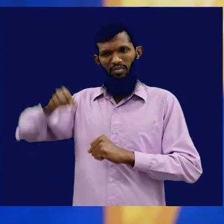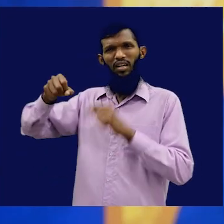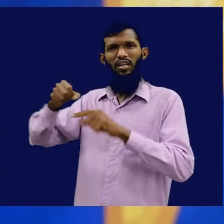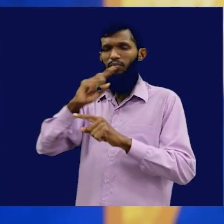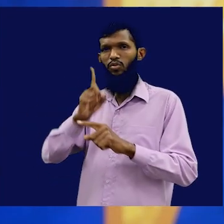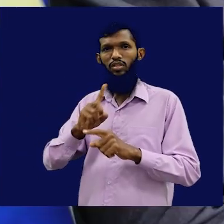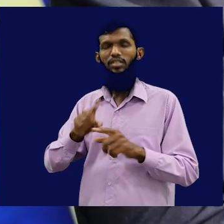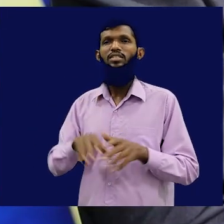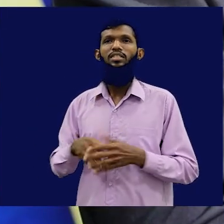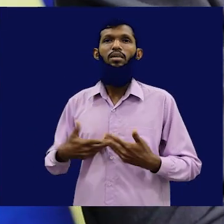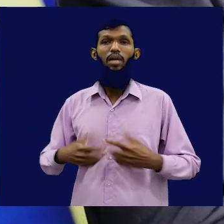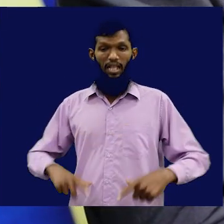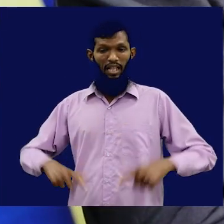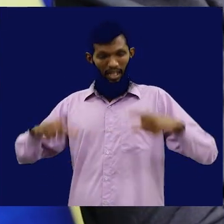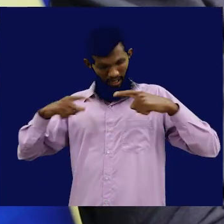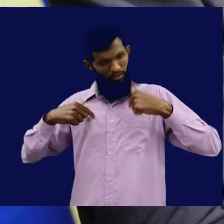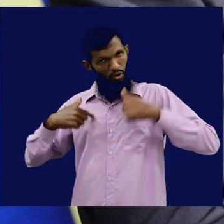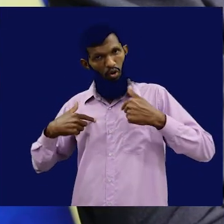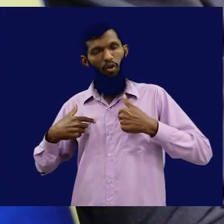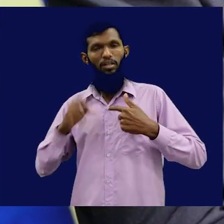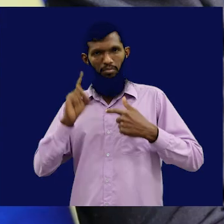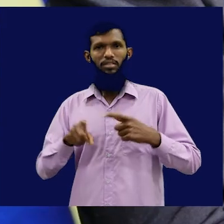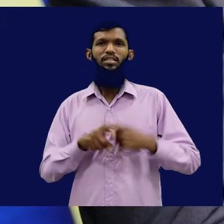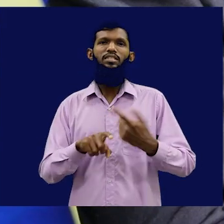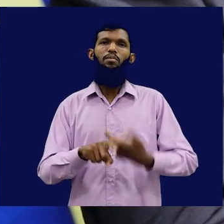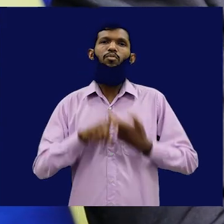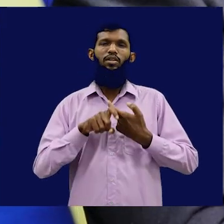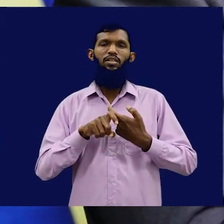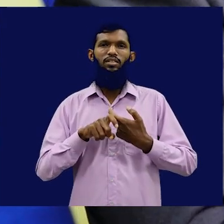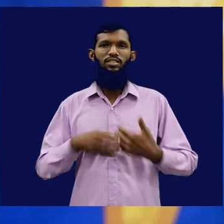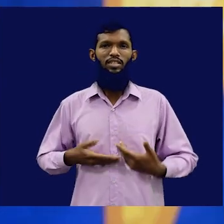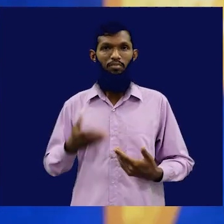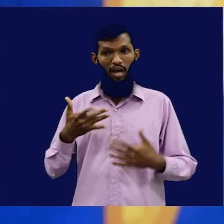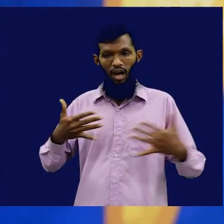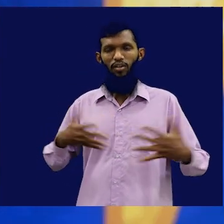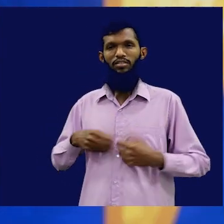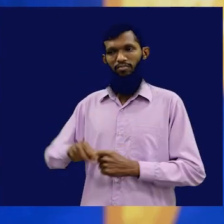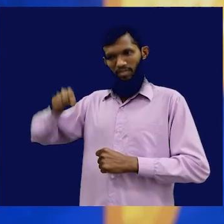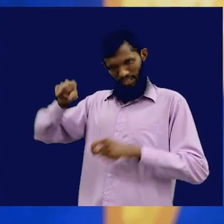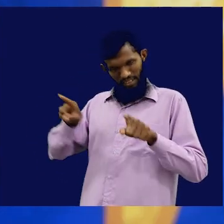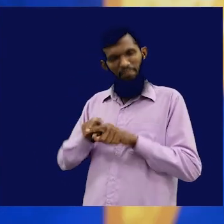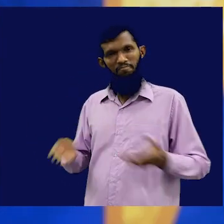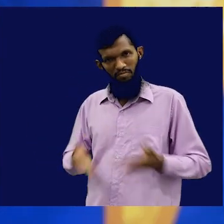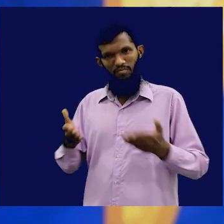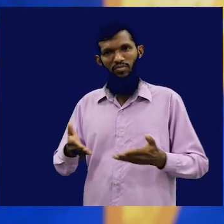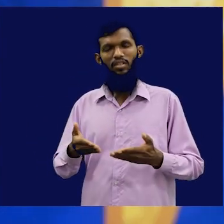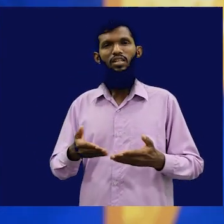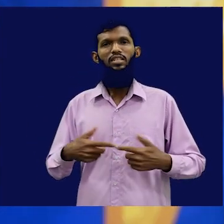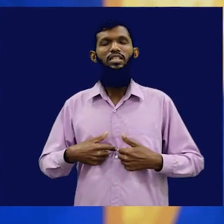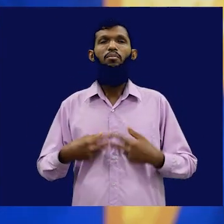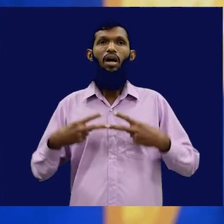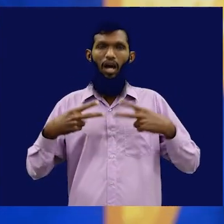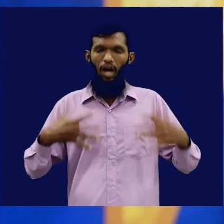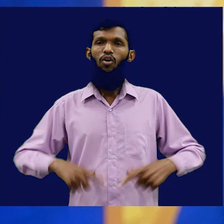within us today. The first lesson is the sanctity of life, property, and honor. The Prophet sallallahu alaihi wasallam began his sermon